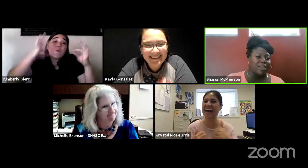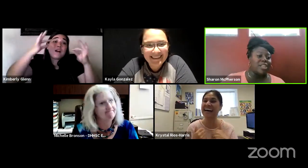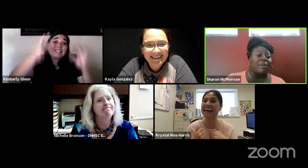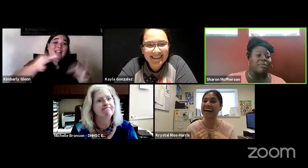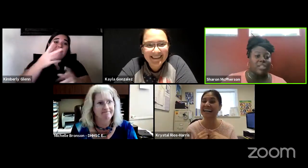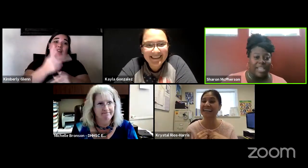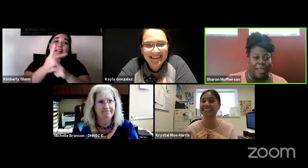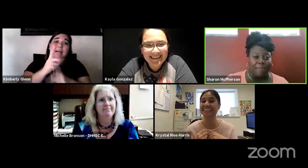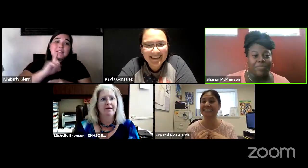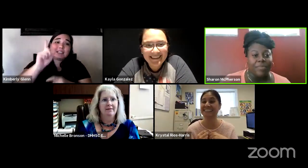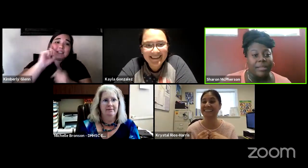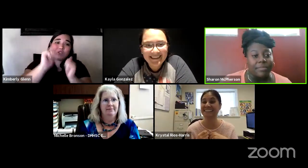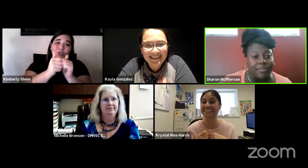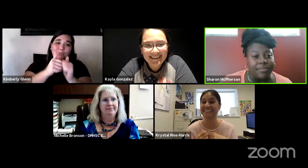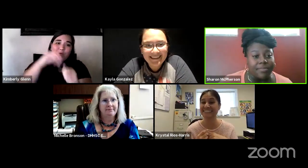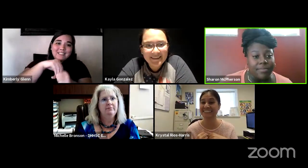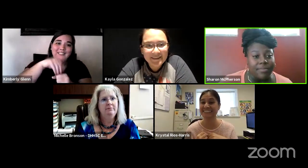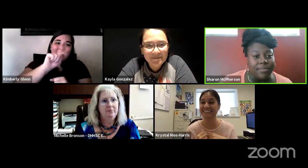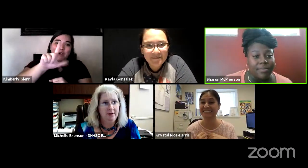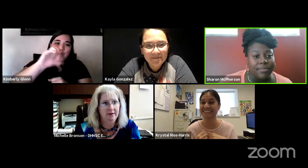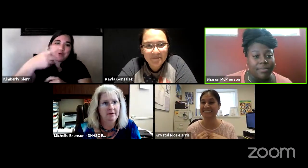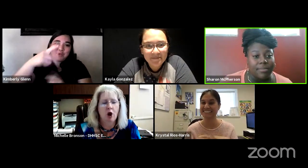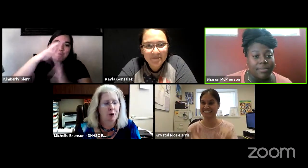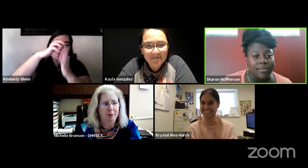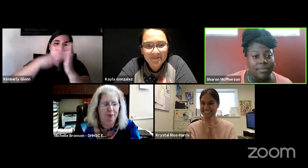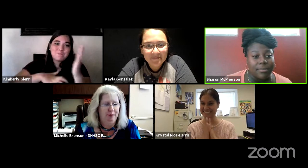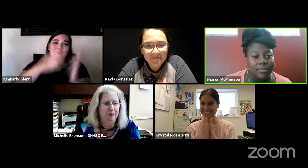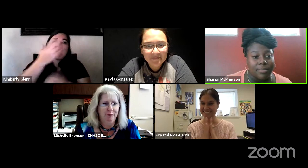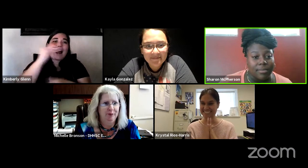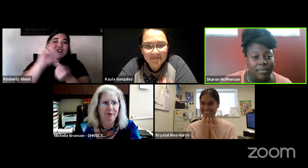job. Good job. That was a good game.